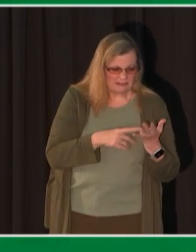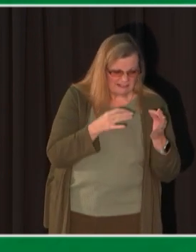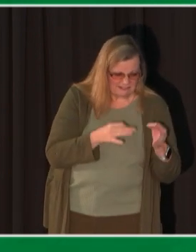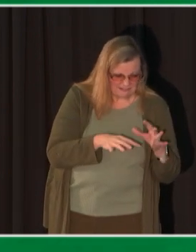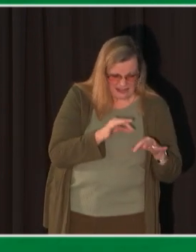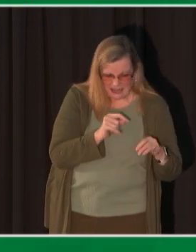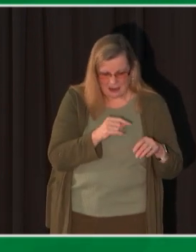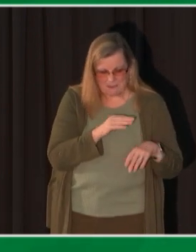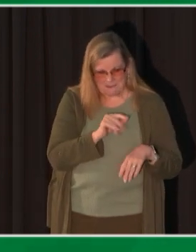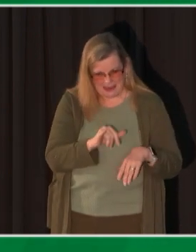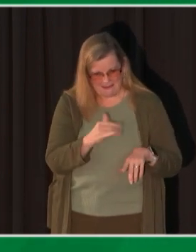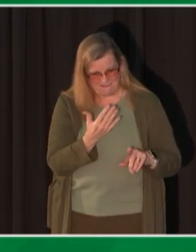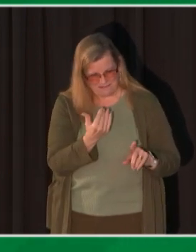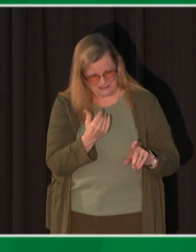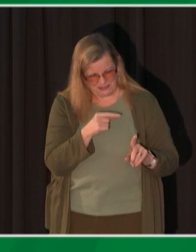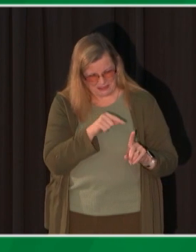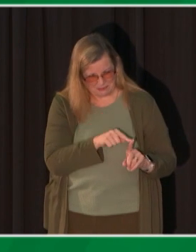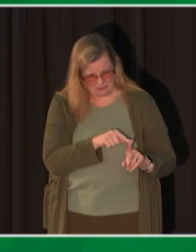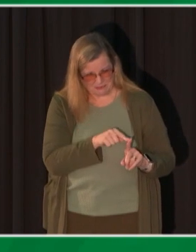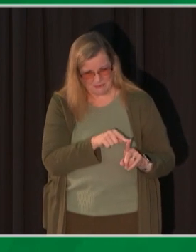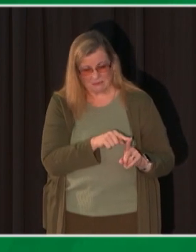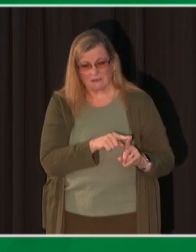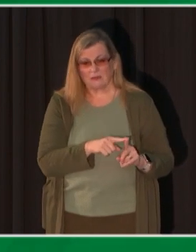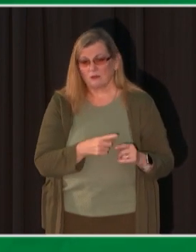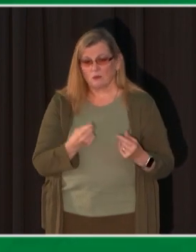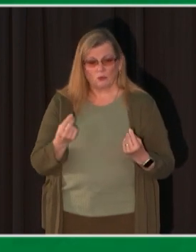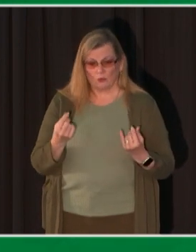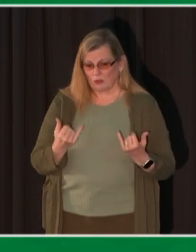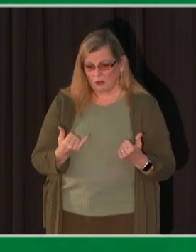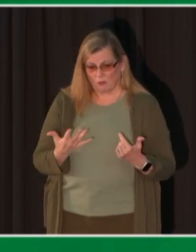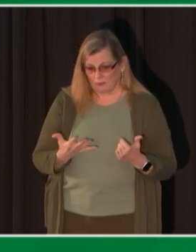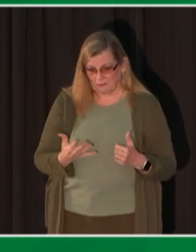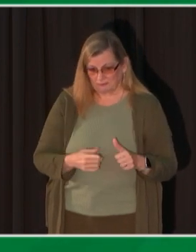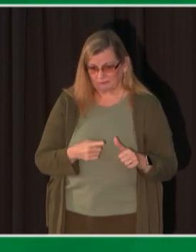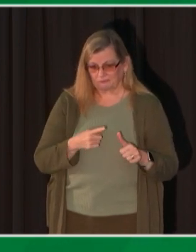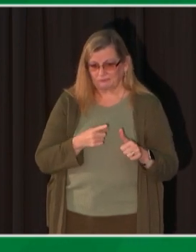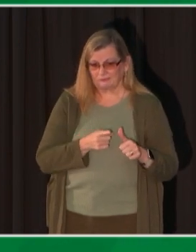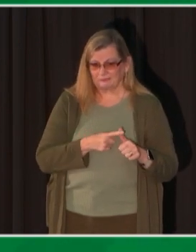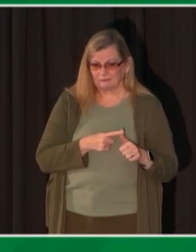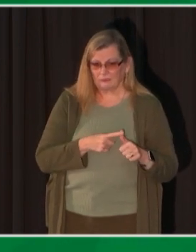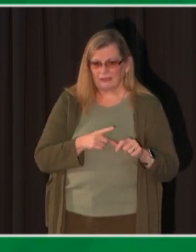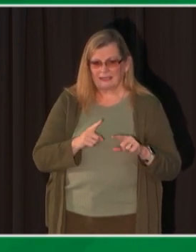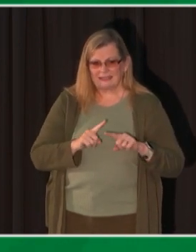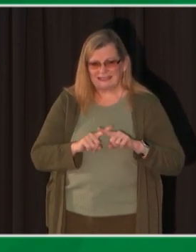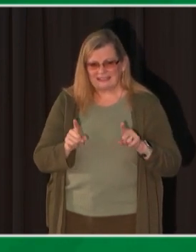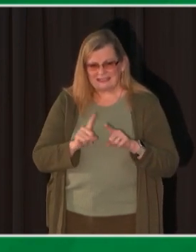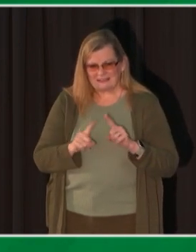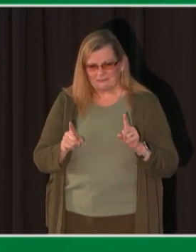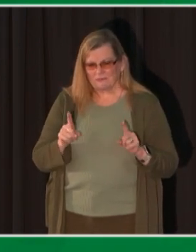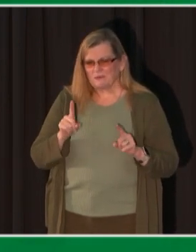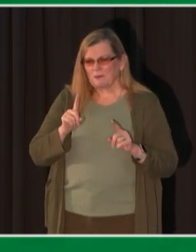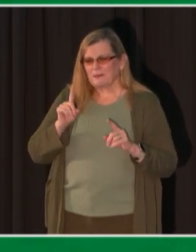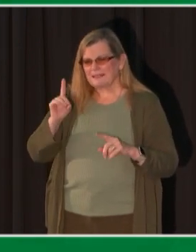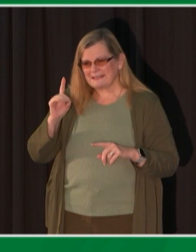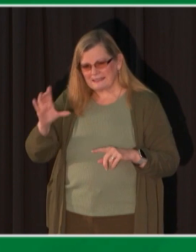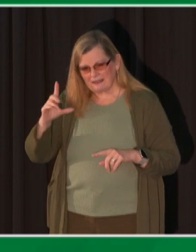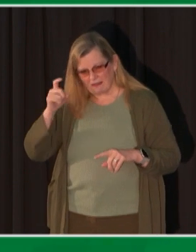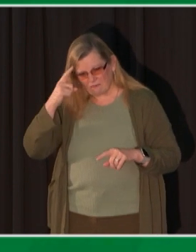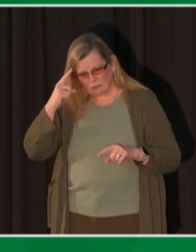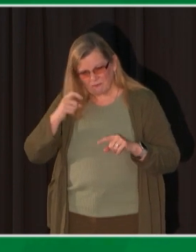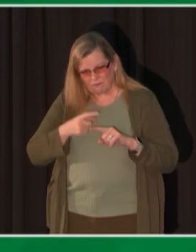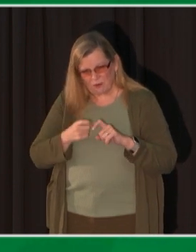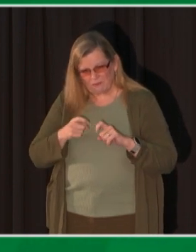includes many elements of DC government. First, let me talk about the start of school.